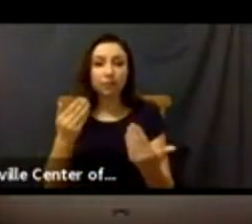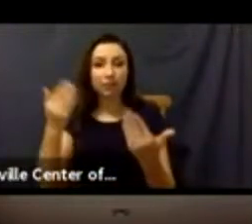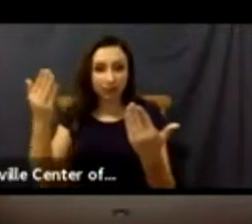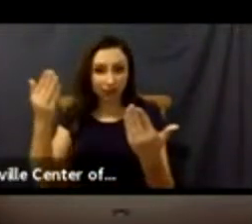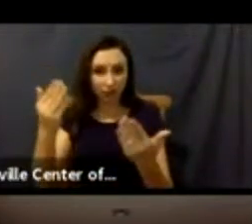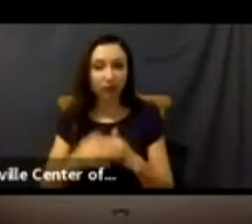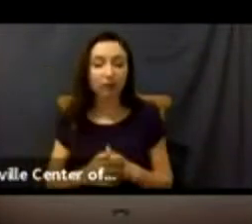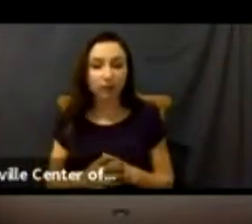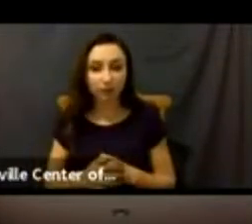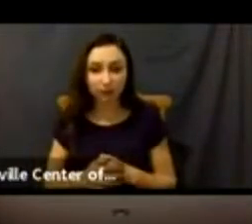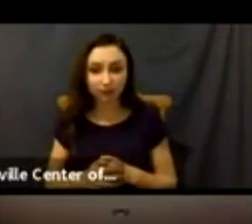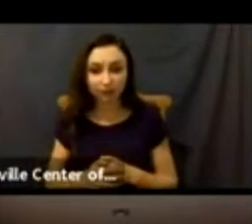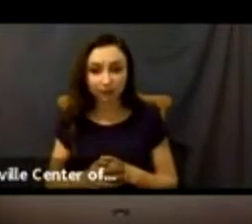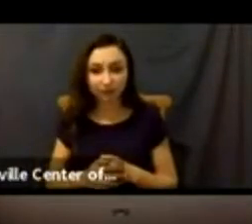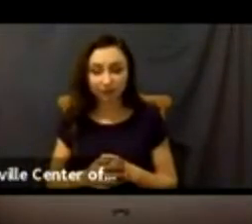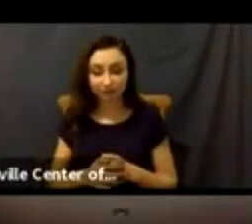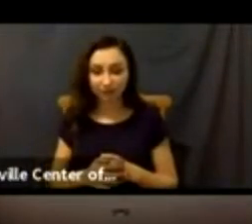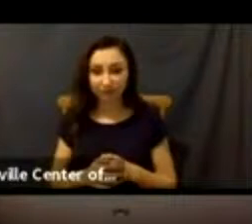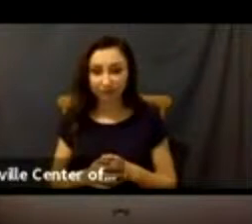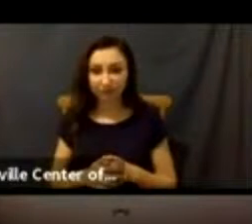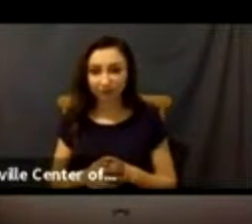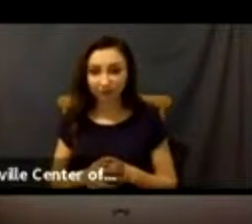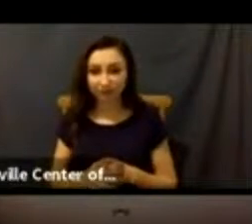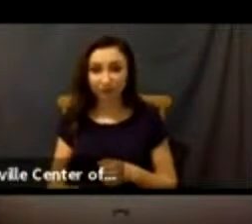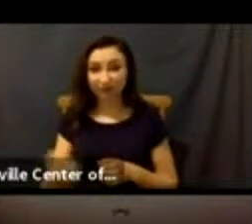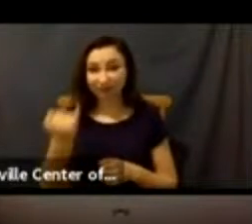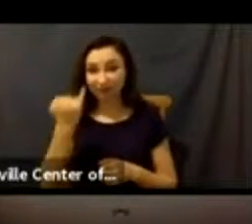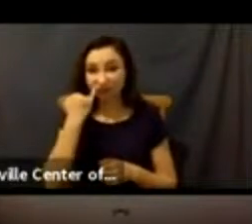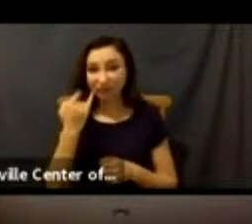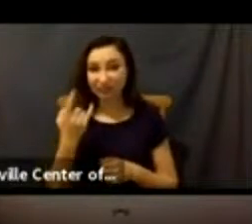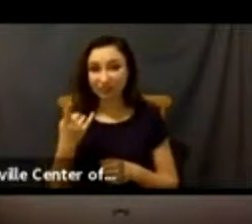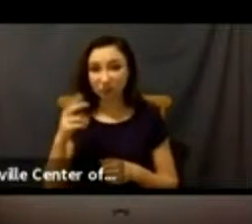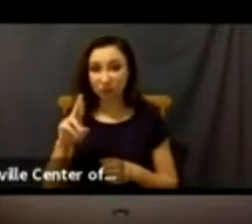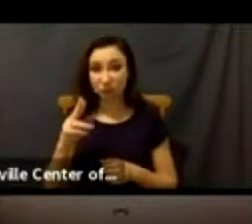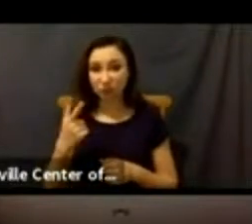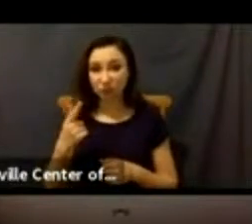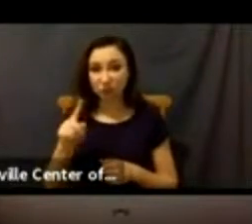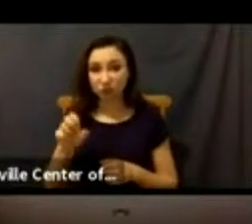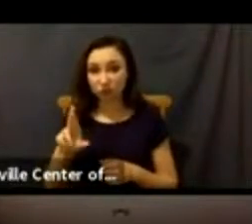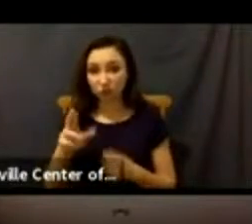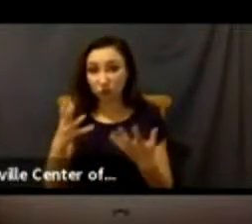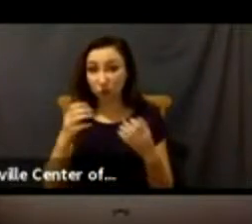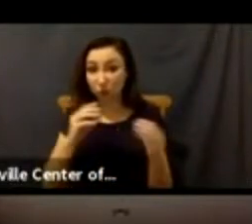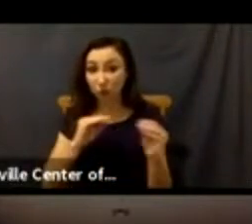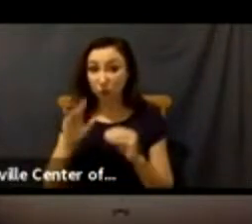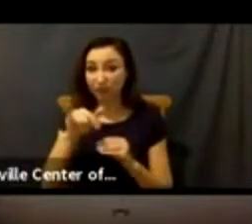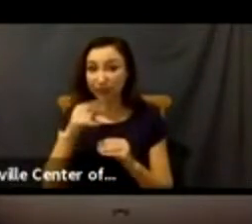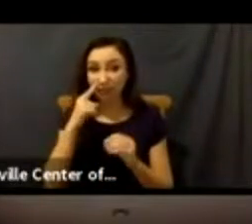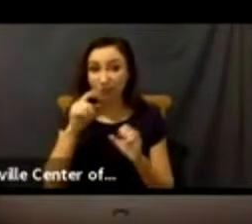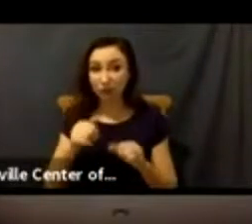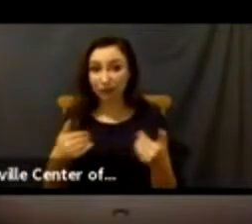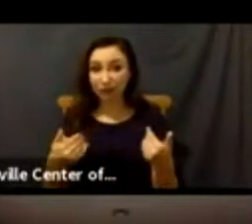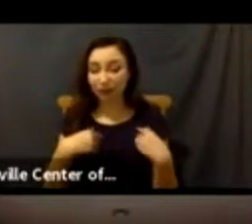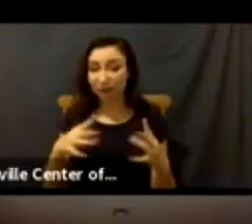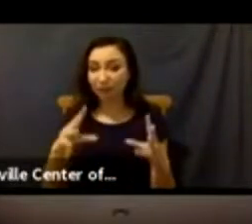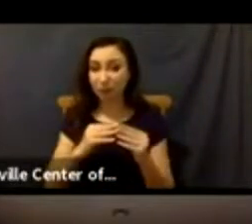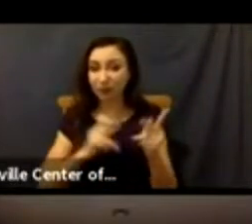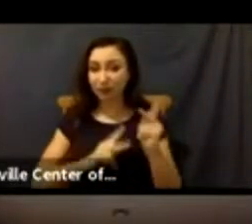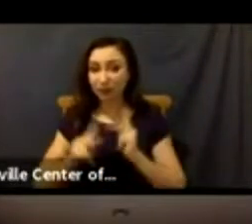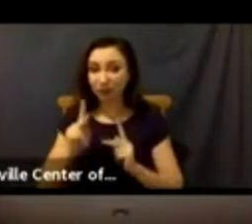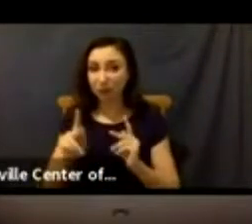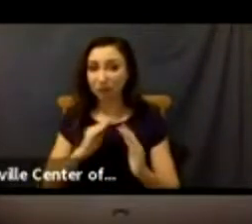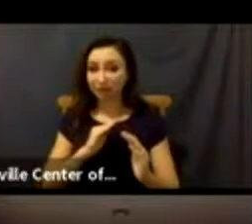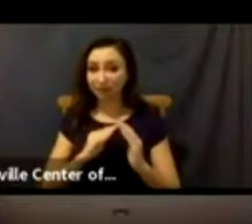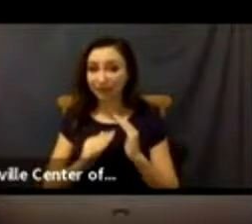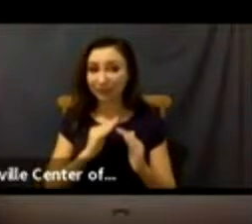And unless Dr. Goetcher wants to move that, I mean, I think we have the meeting and the people in town attend